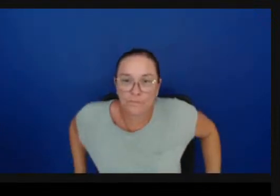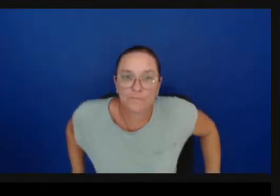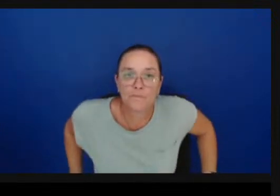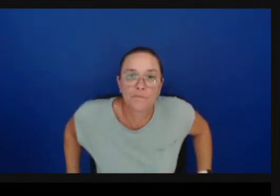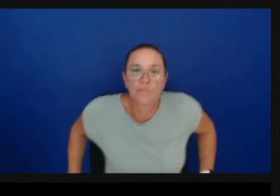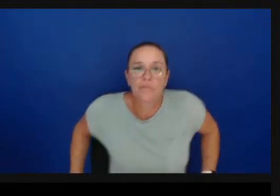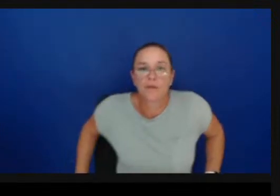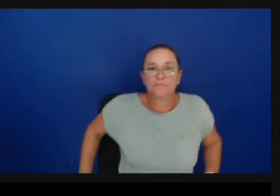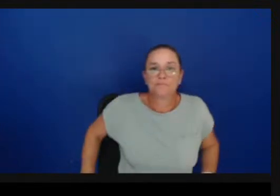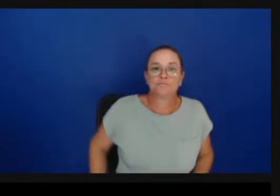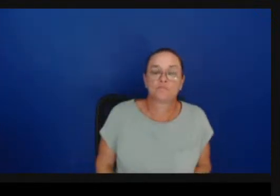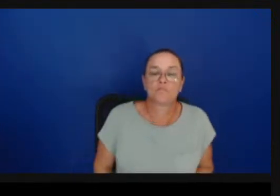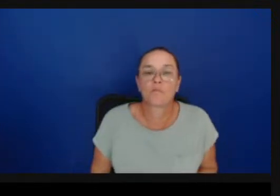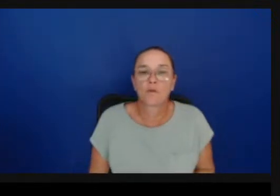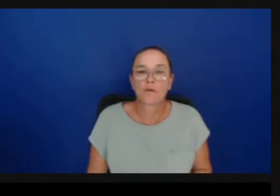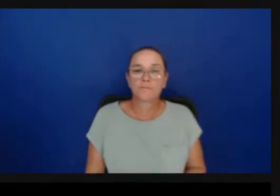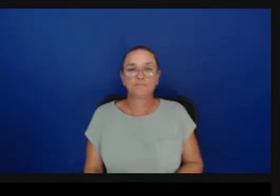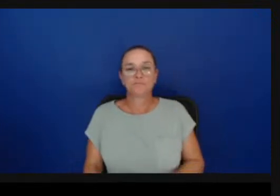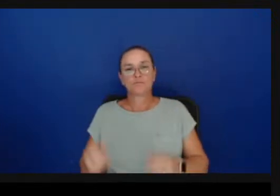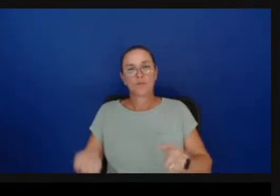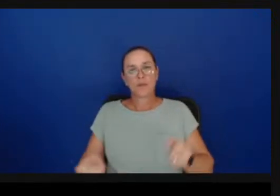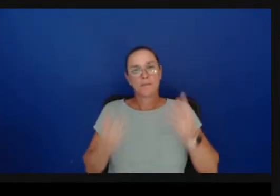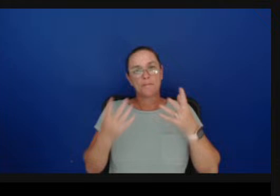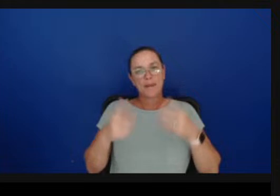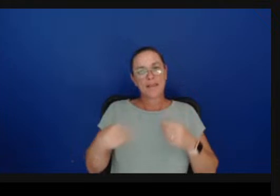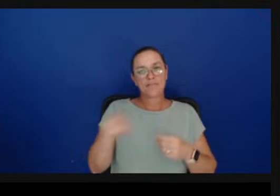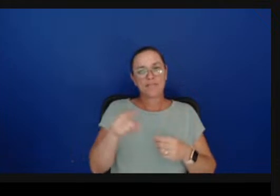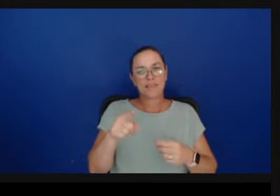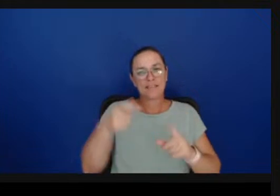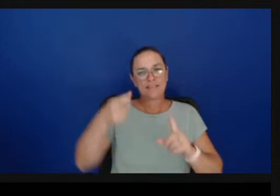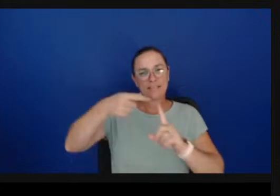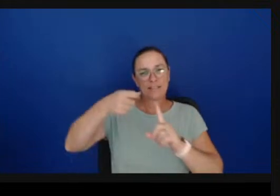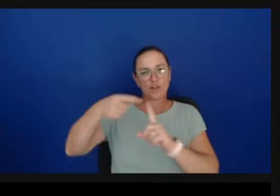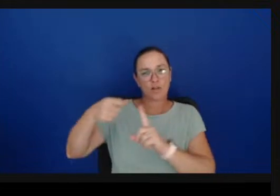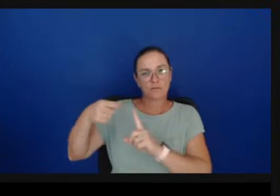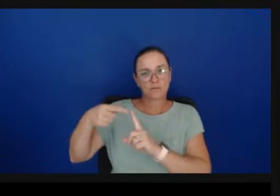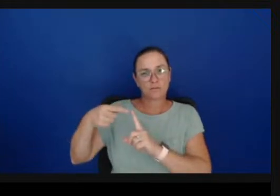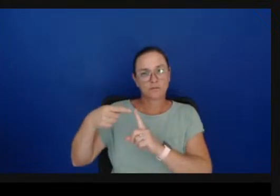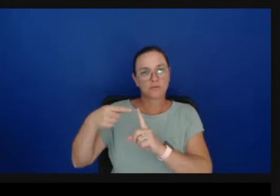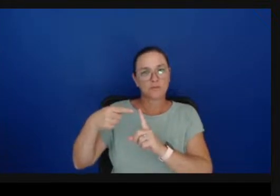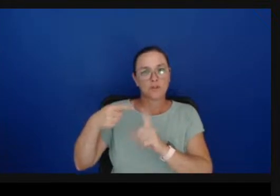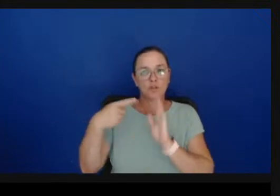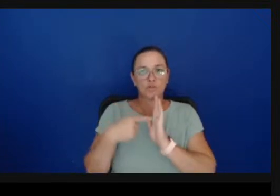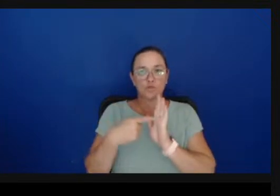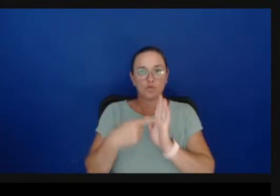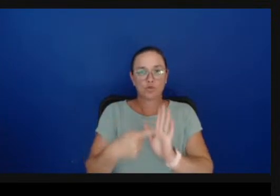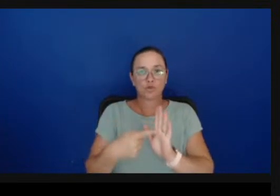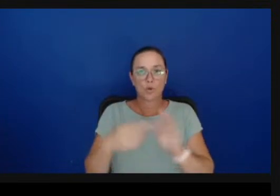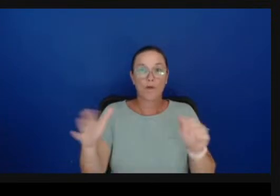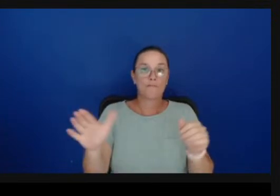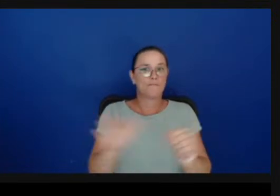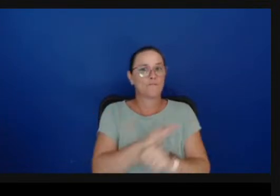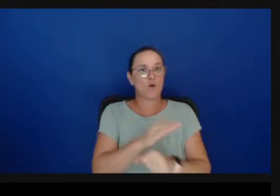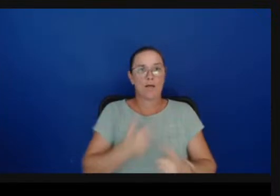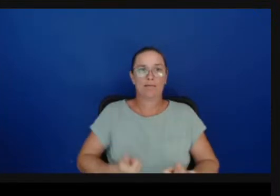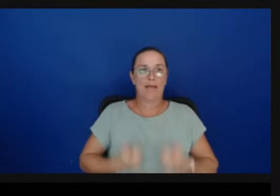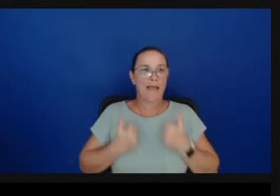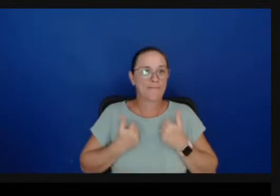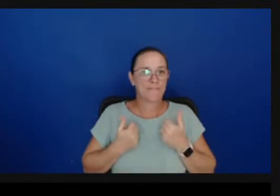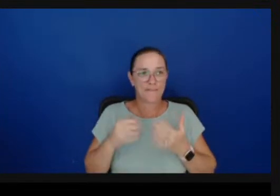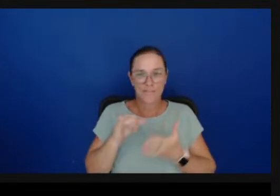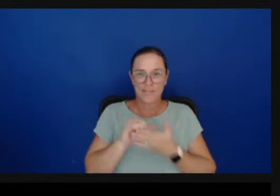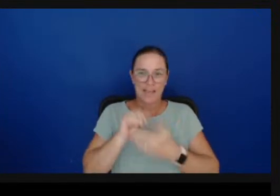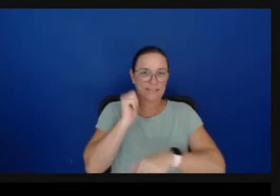thing with this is that many of these signals are showing the full life of the station.